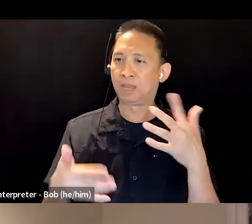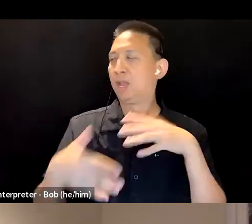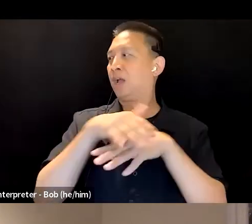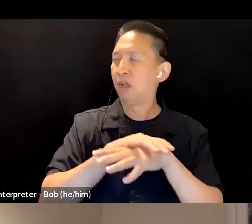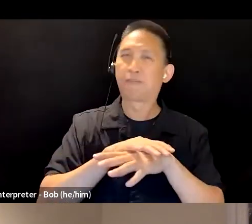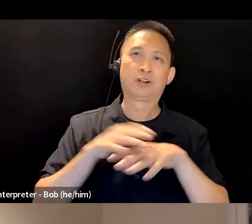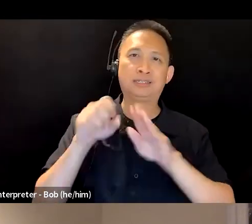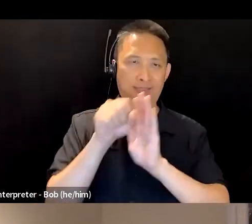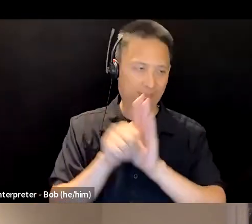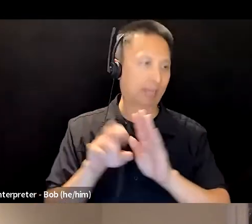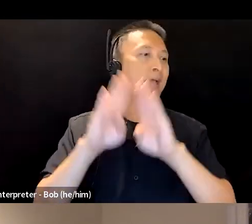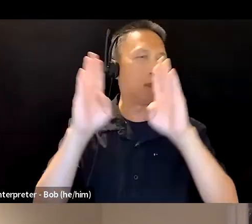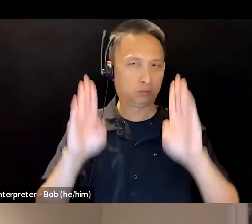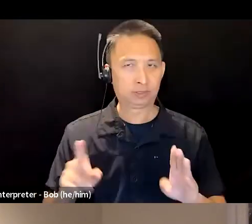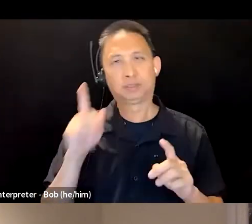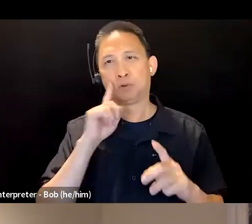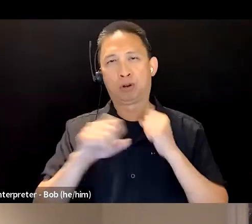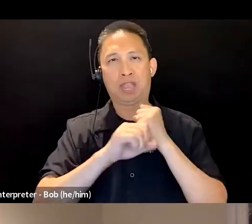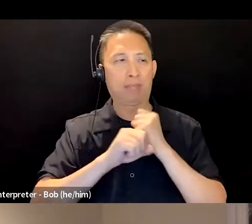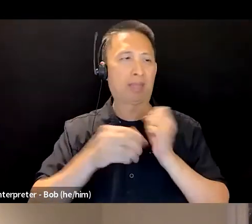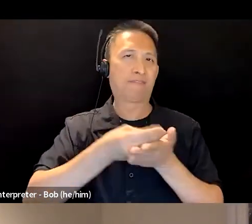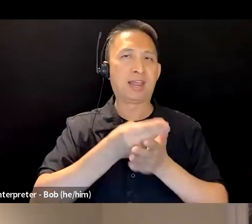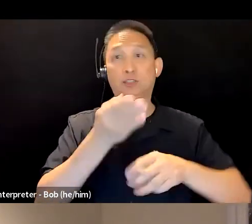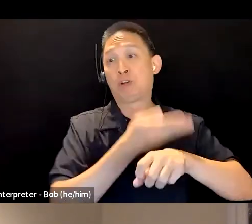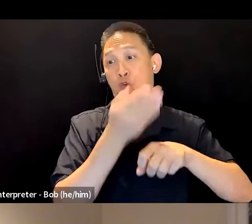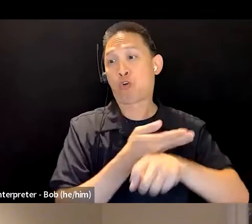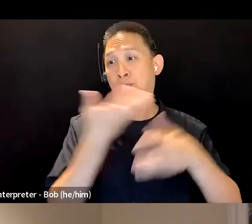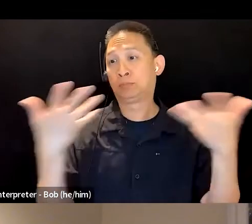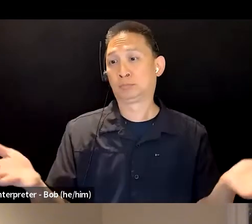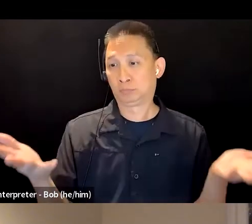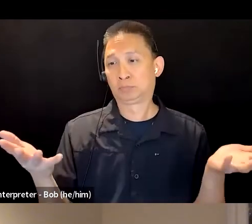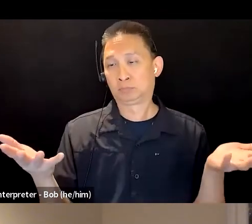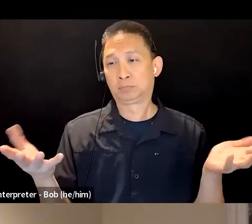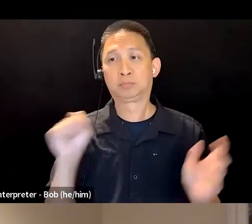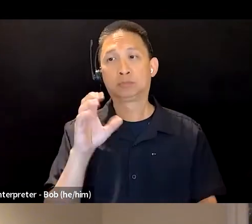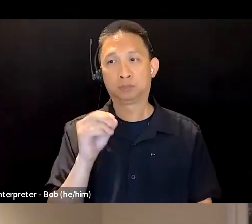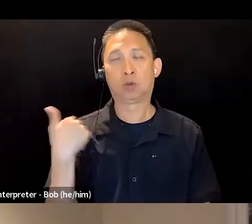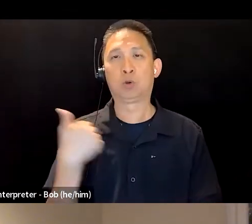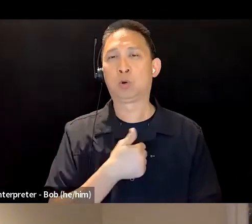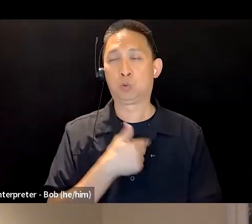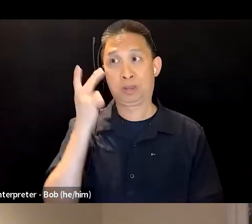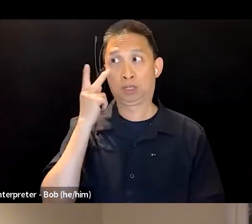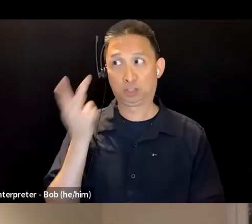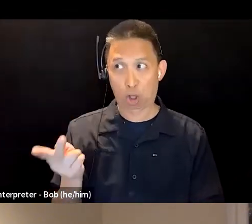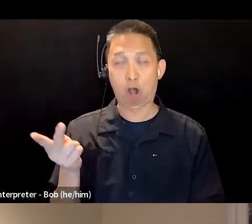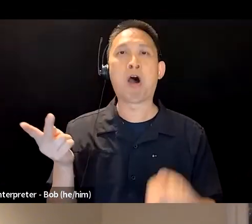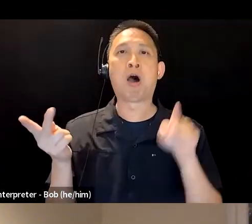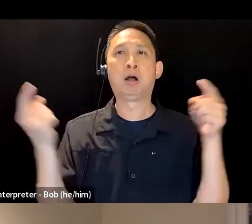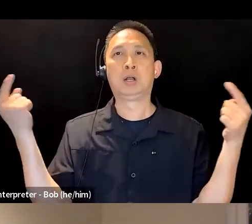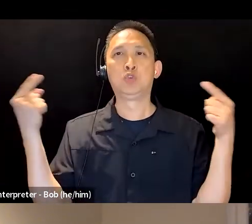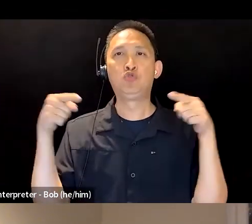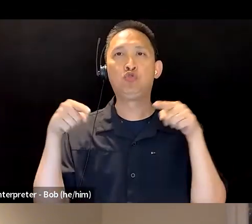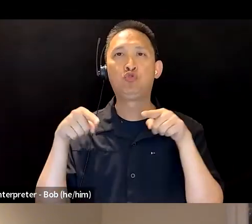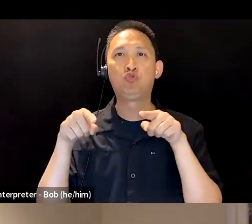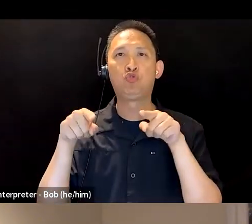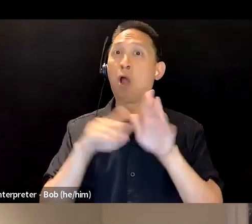can have campaign finance reform. And we watched both of those strands kind of take